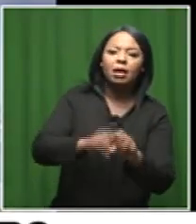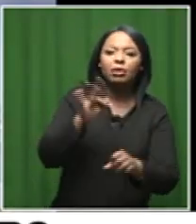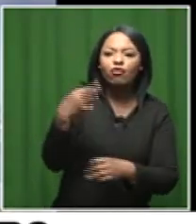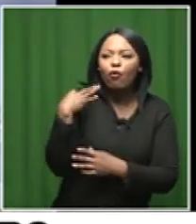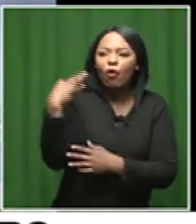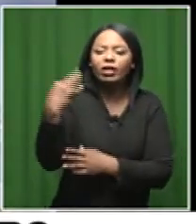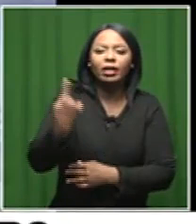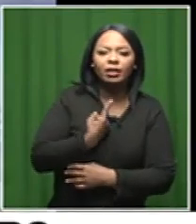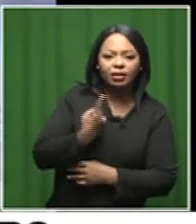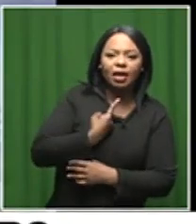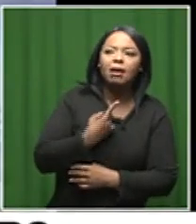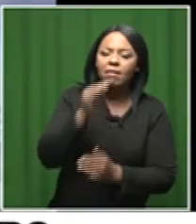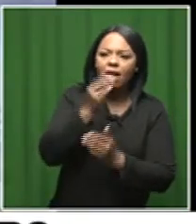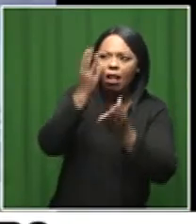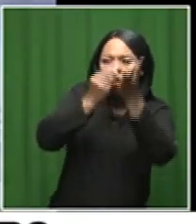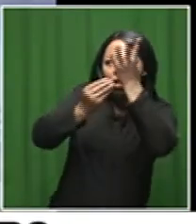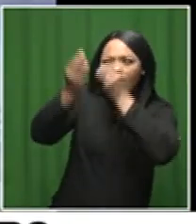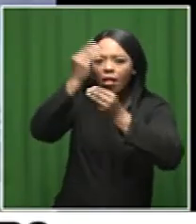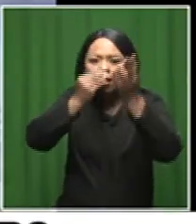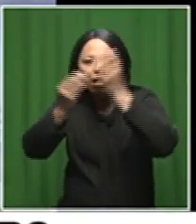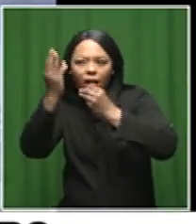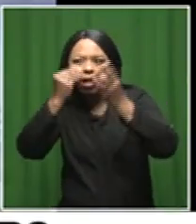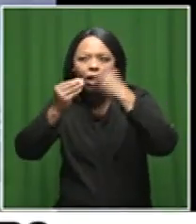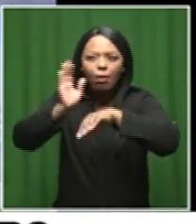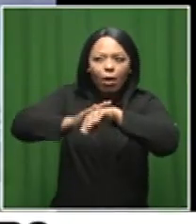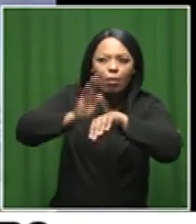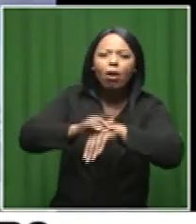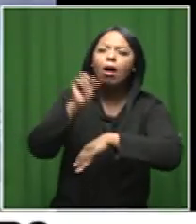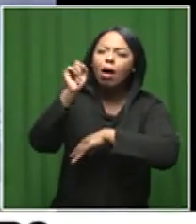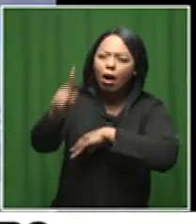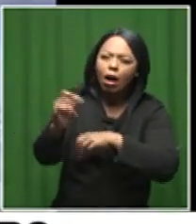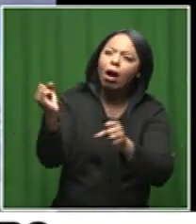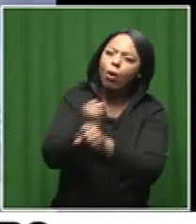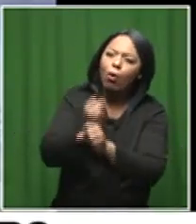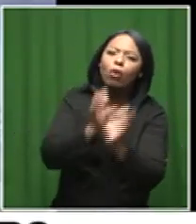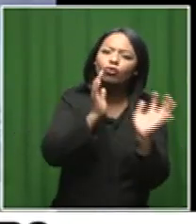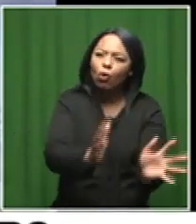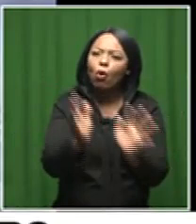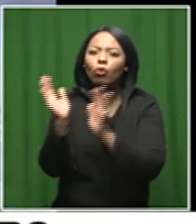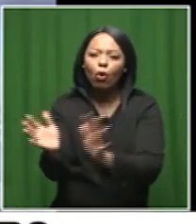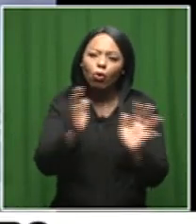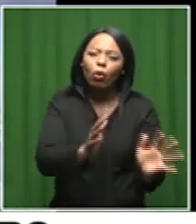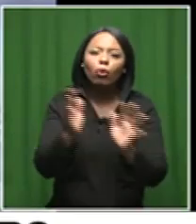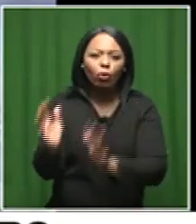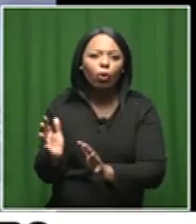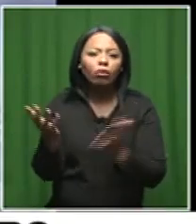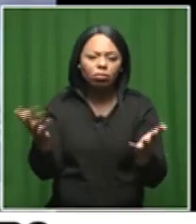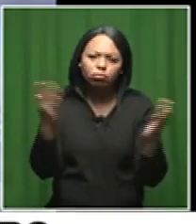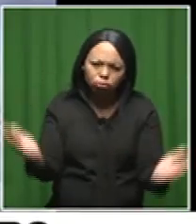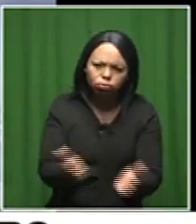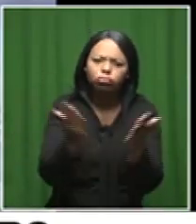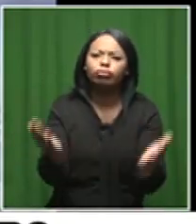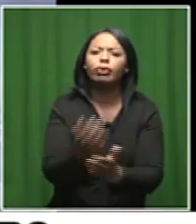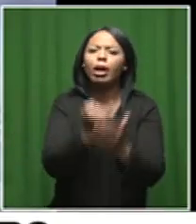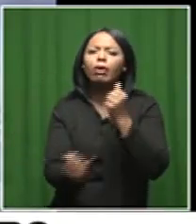of the events actually teaches you more about the organization than anything else. So we do often encourage individuals